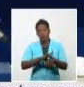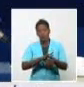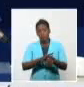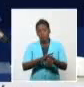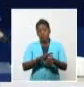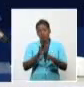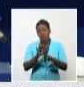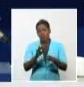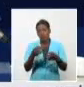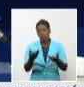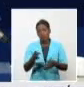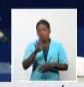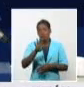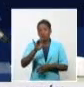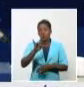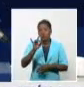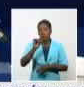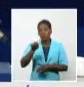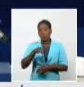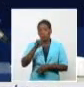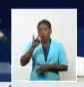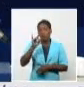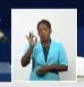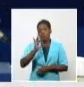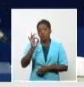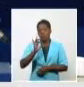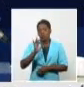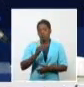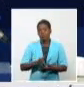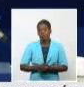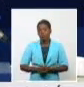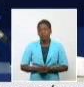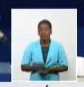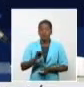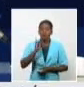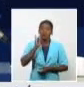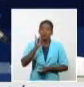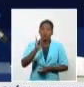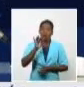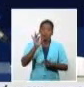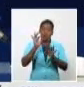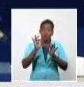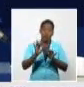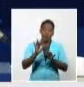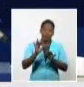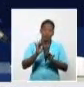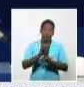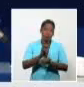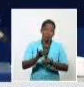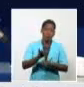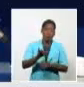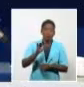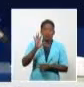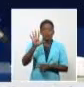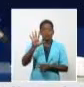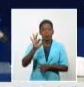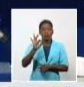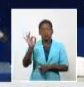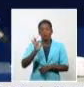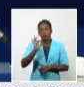of 769 or 50% are female.